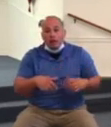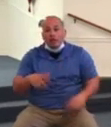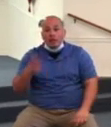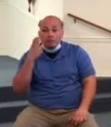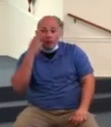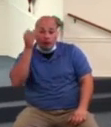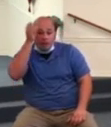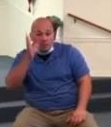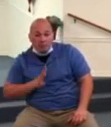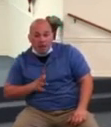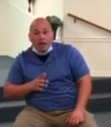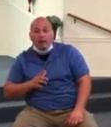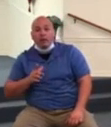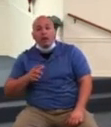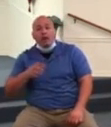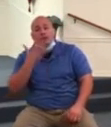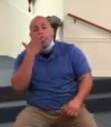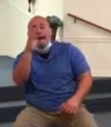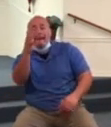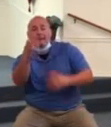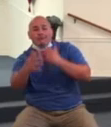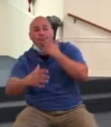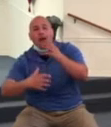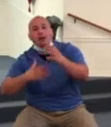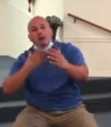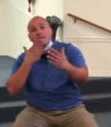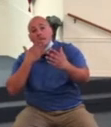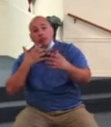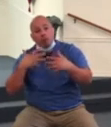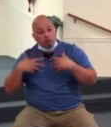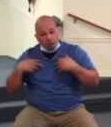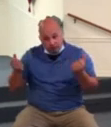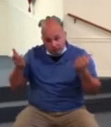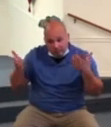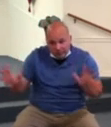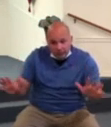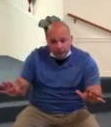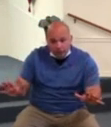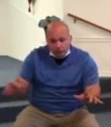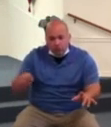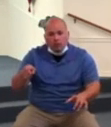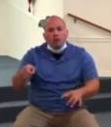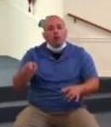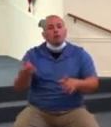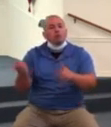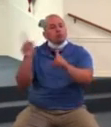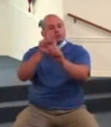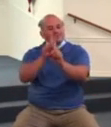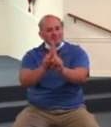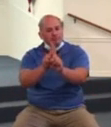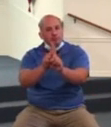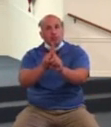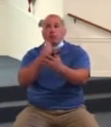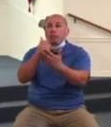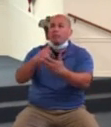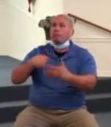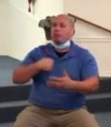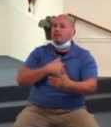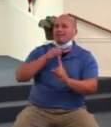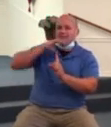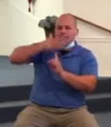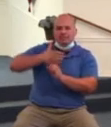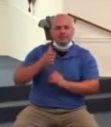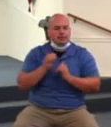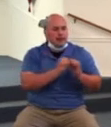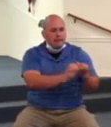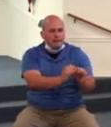then thanking you and following you when you grant our request. Help us to be like Zacchaeus, who was not ashamed to climb up in that tree so